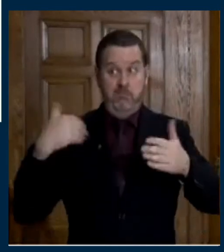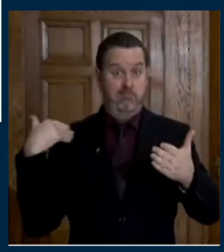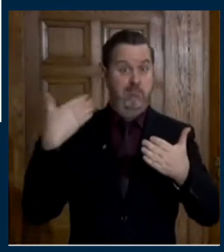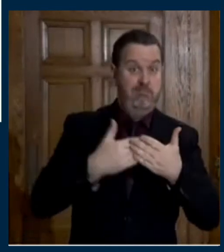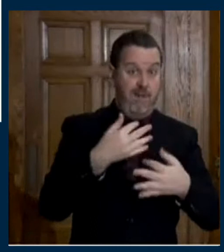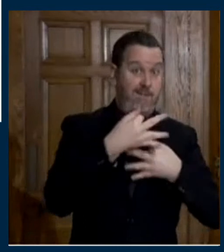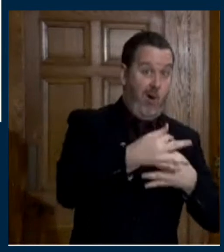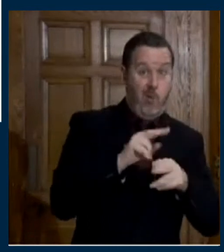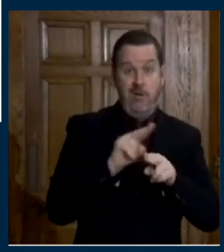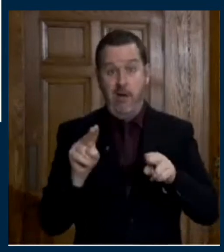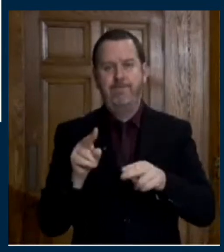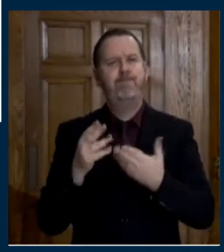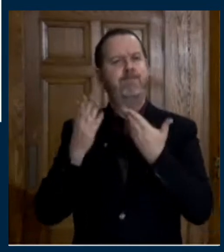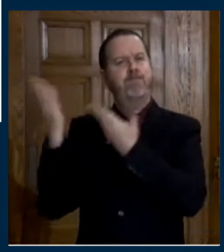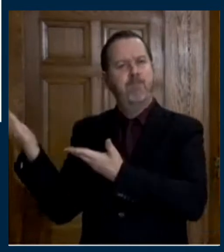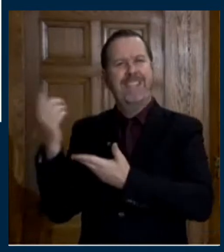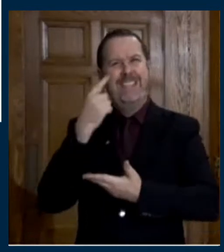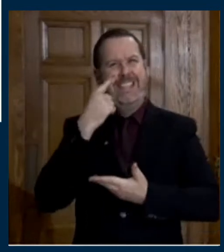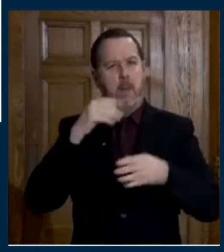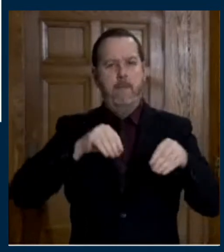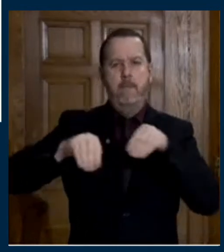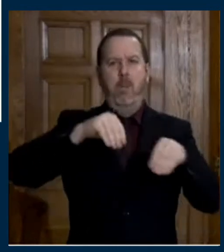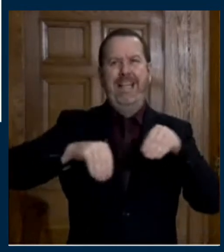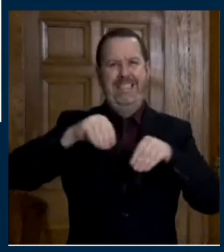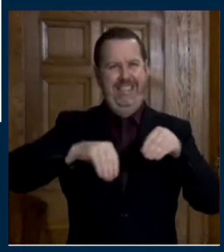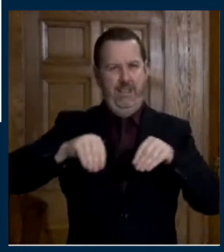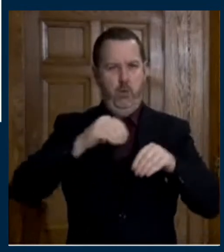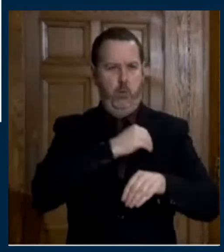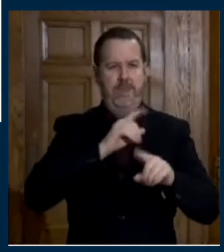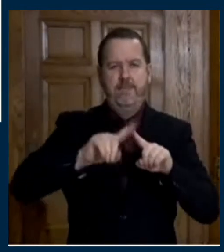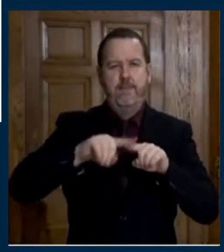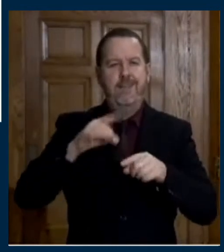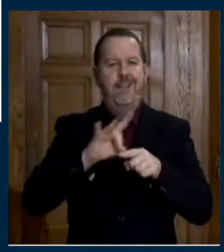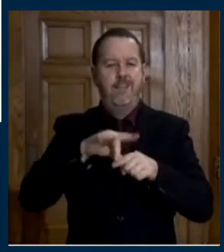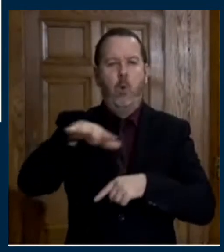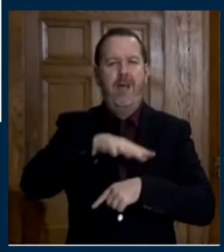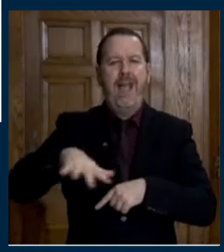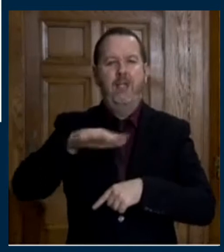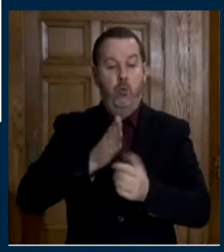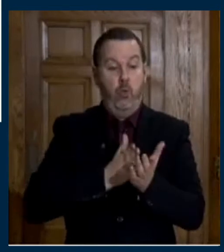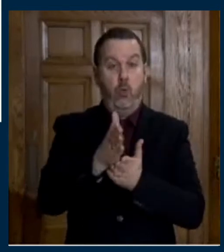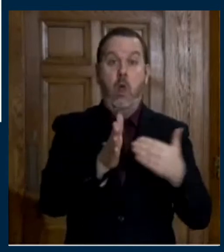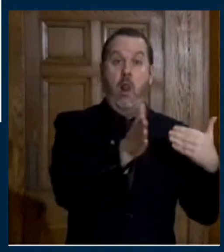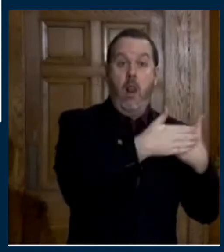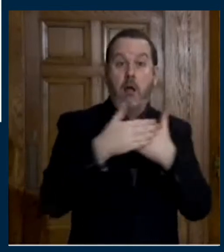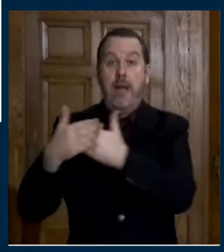mobility to different locations in the April lockdown and in the course of the last